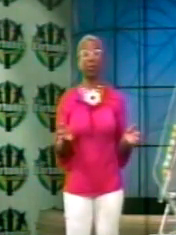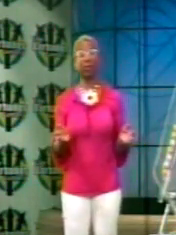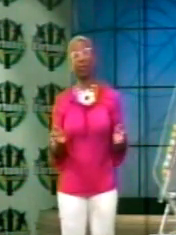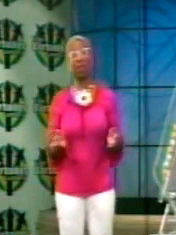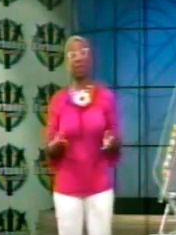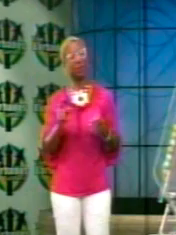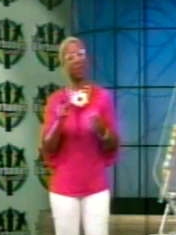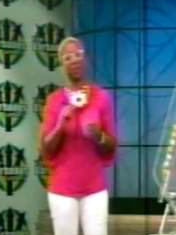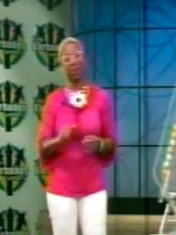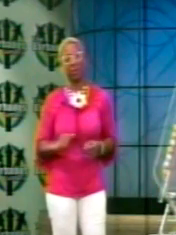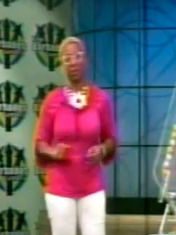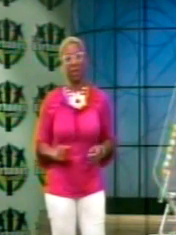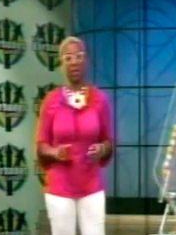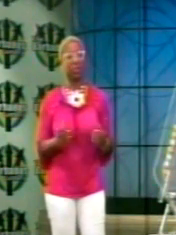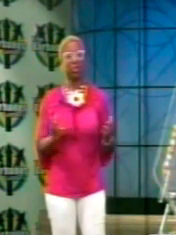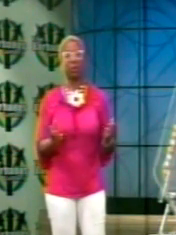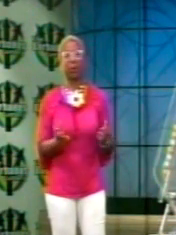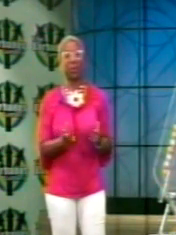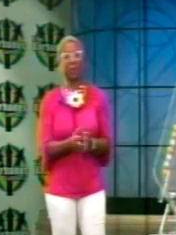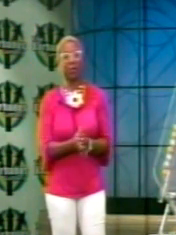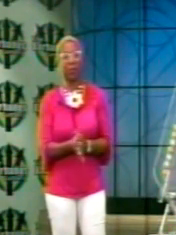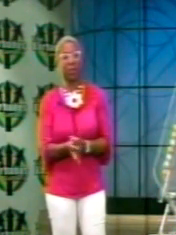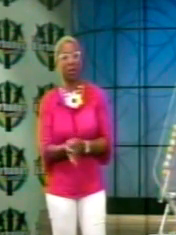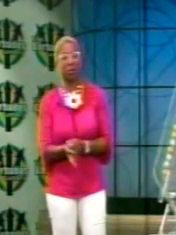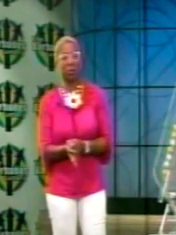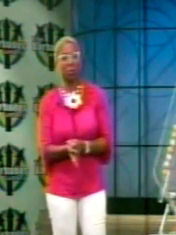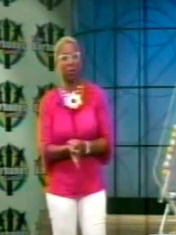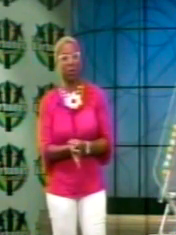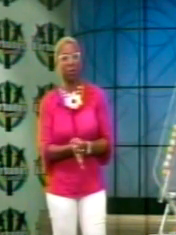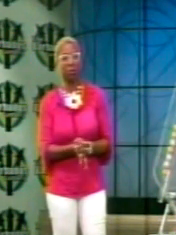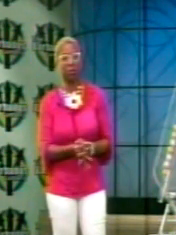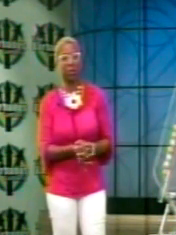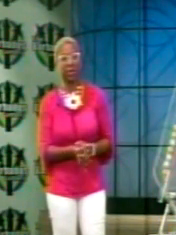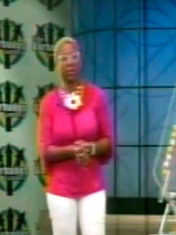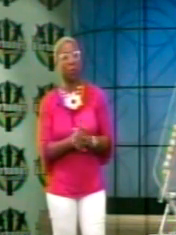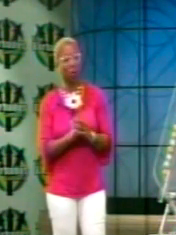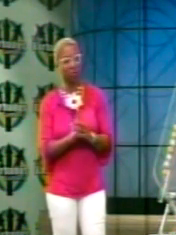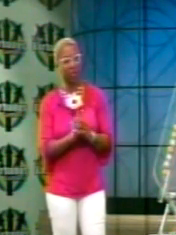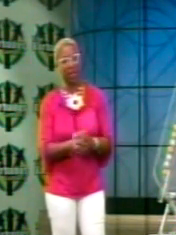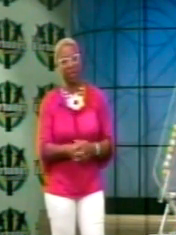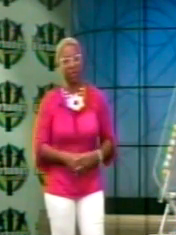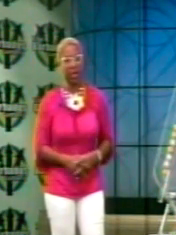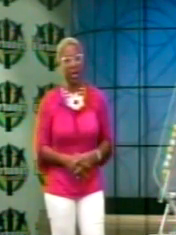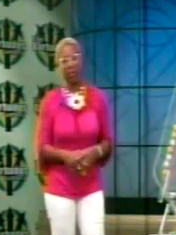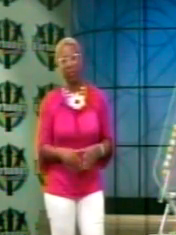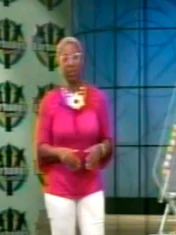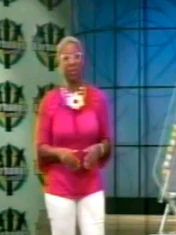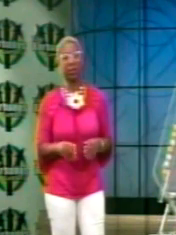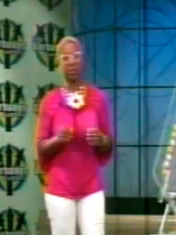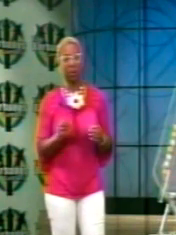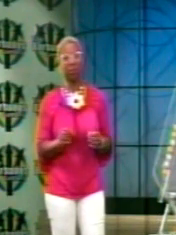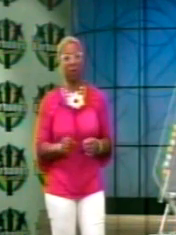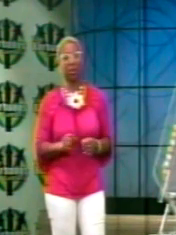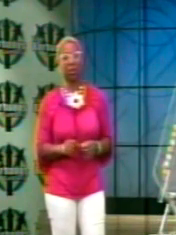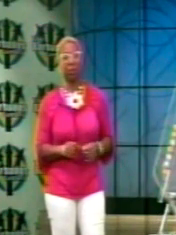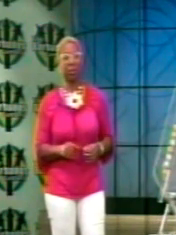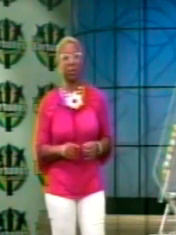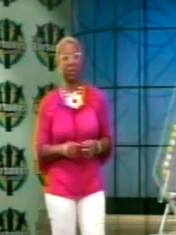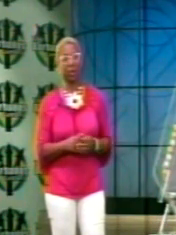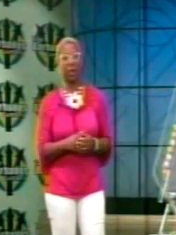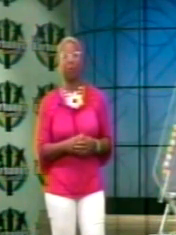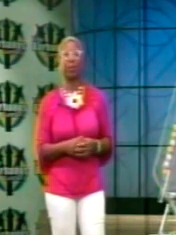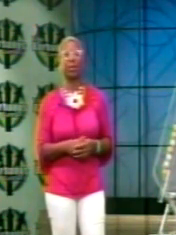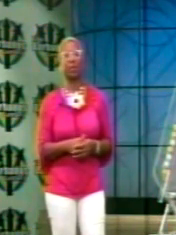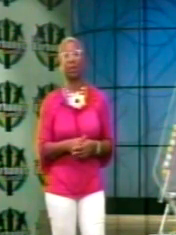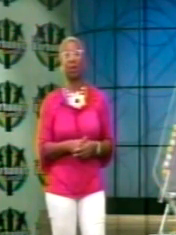for your chance to win $50 in an instant. Just spend $20 or more in double draw tickets in one transaction, and you'll receive a double draw Look